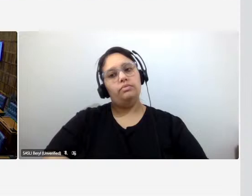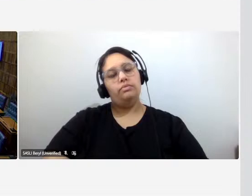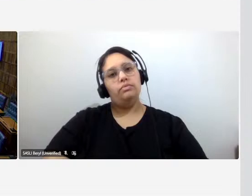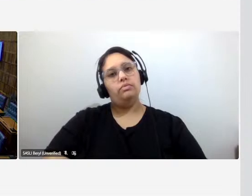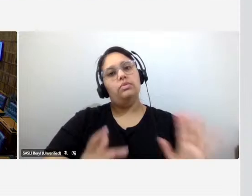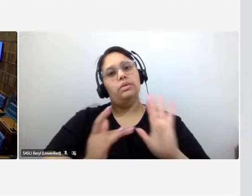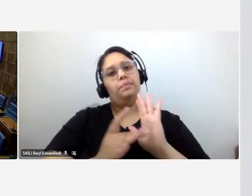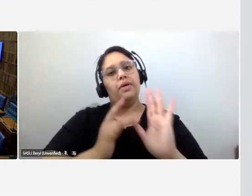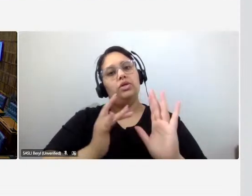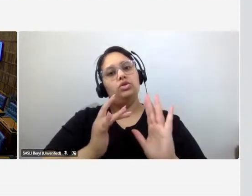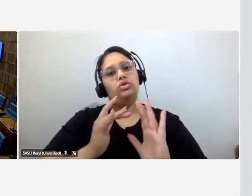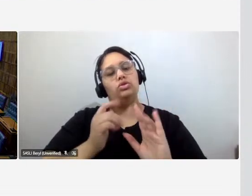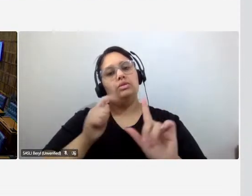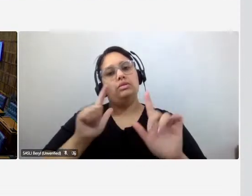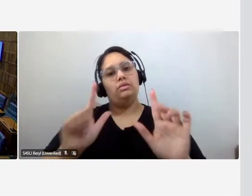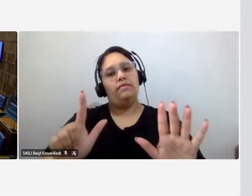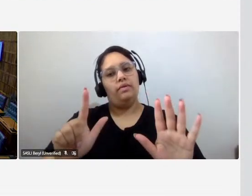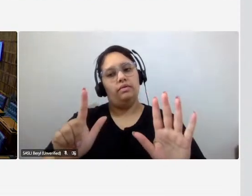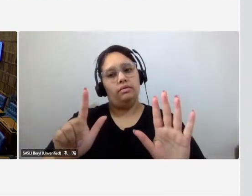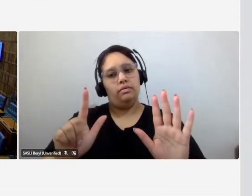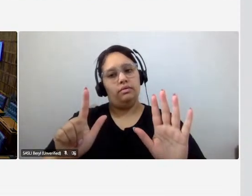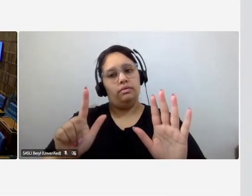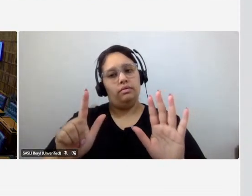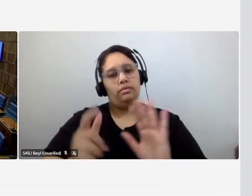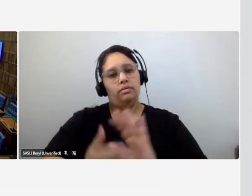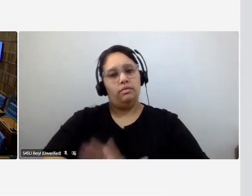I think page 7.